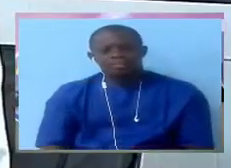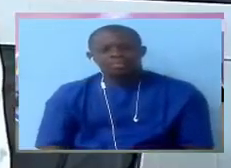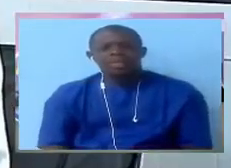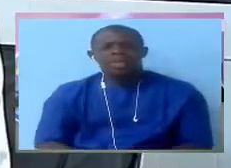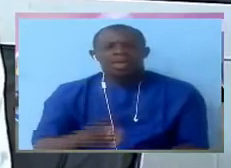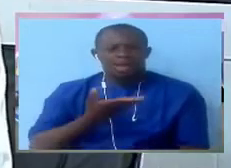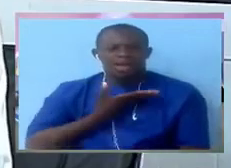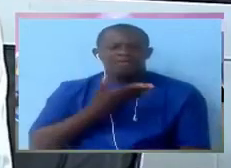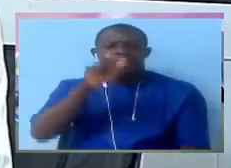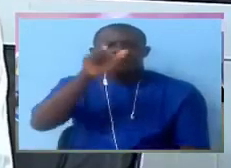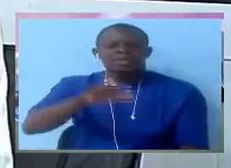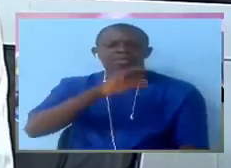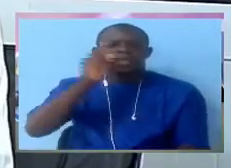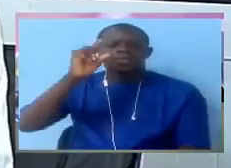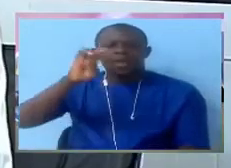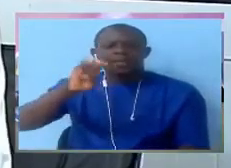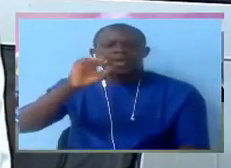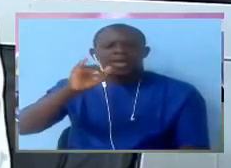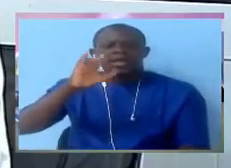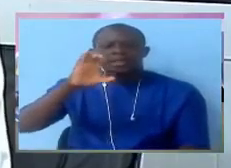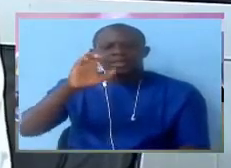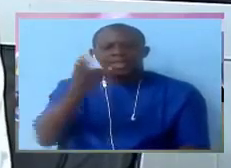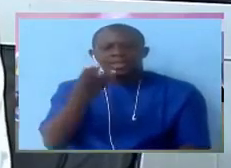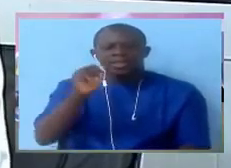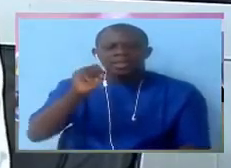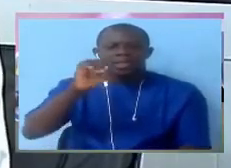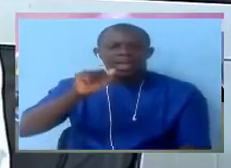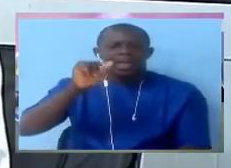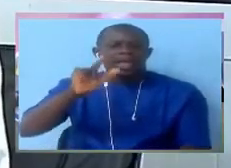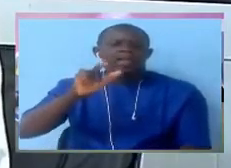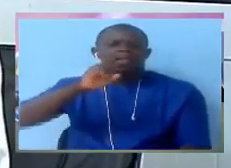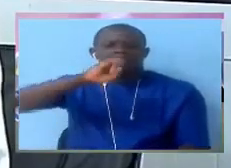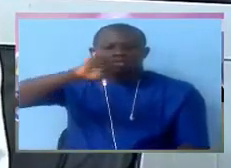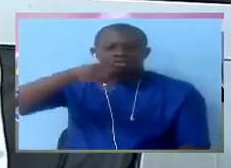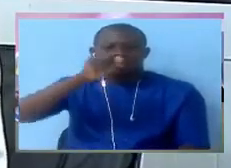Michael Jata suma class la. Michael Jata was my class.